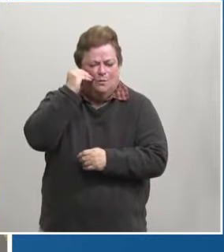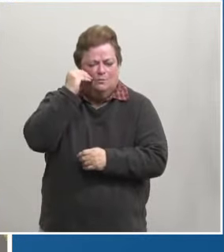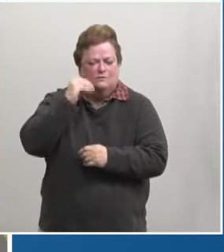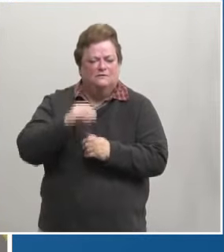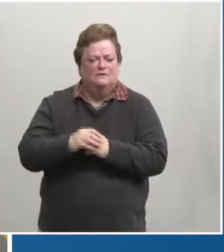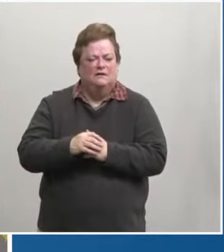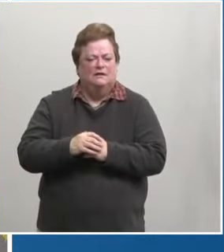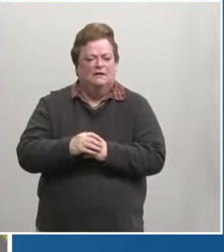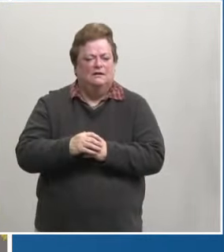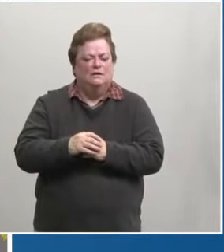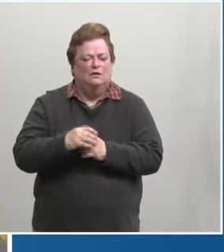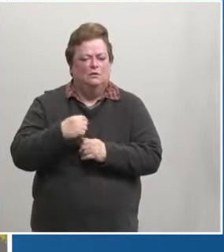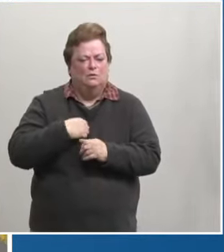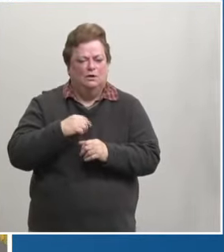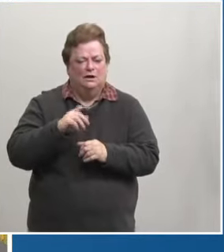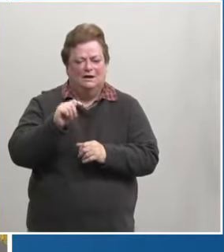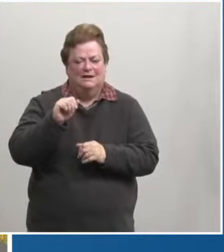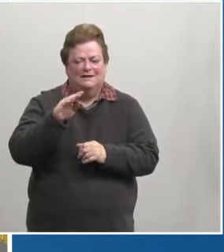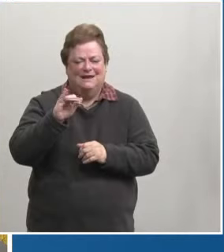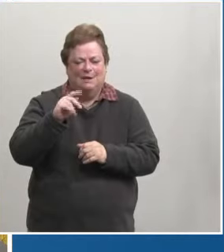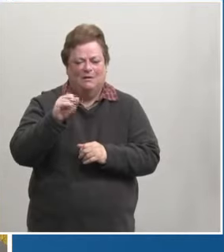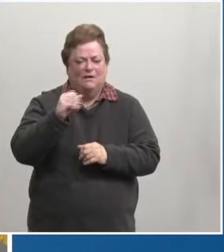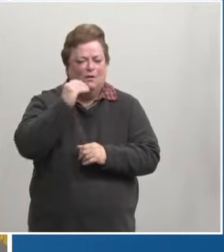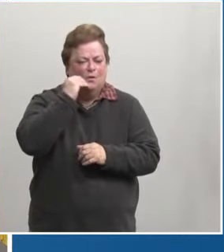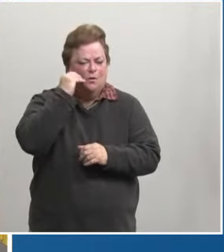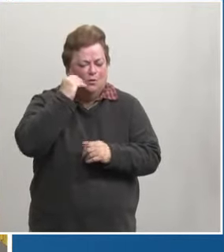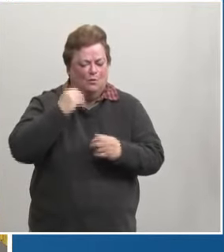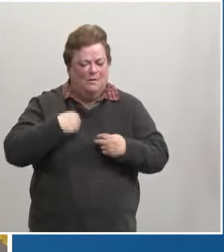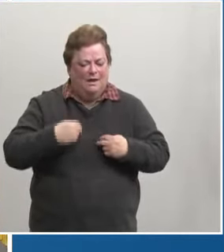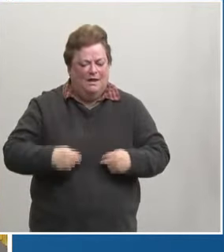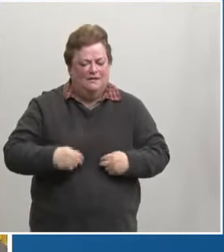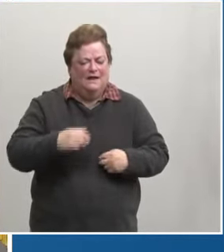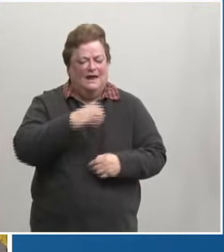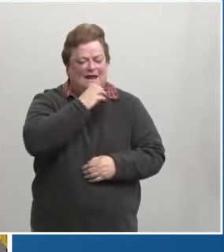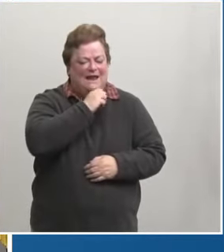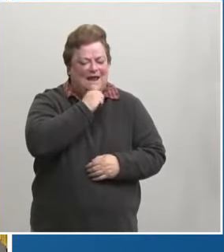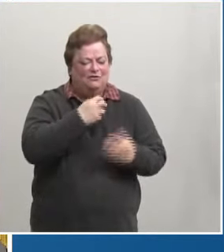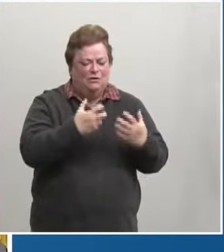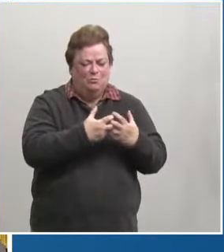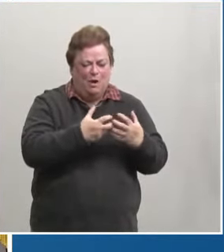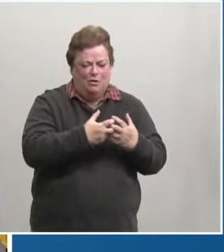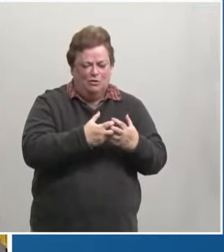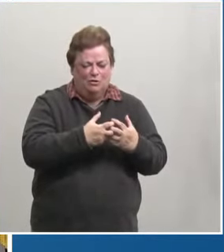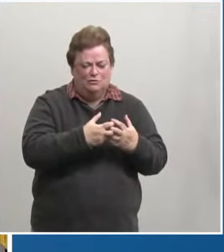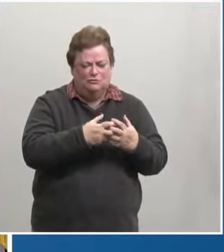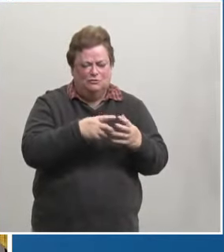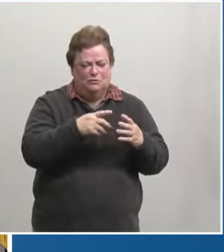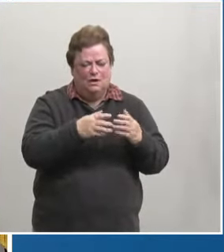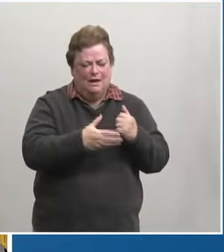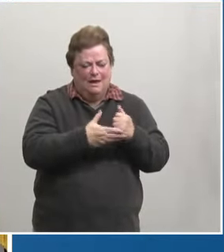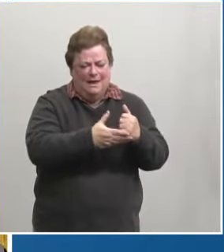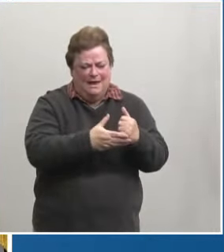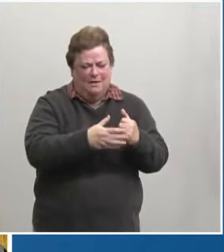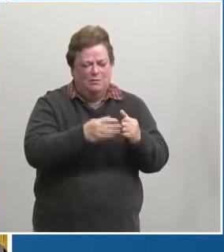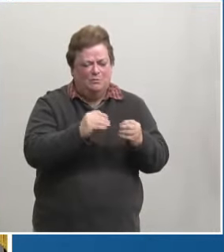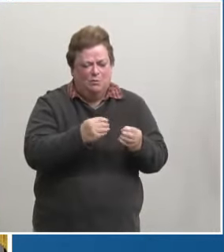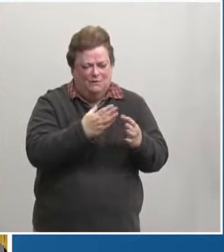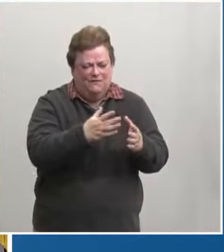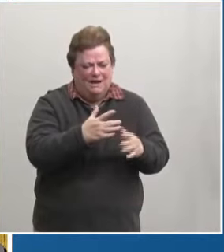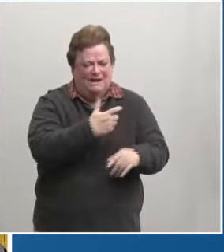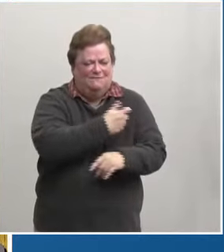Lincoln. We're working with Tabitha Home Health and our aging partners and others to assist in